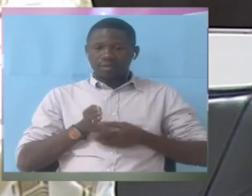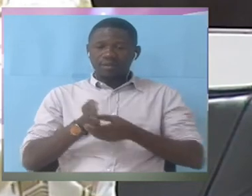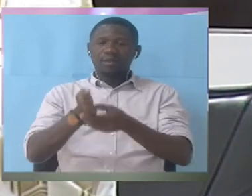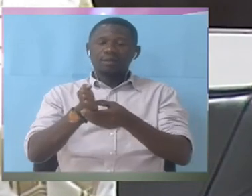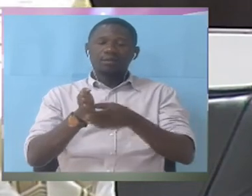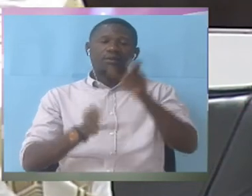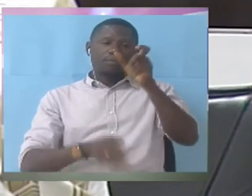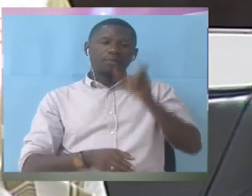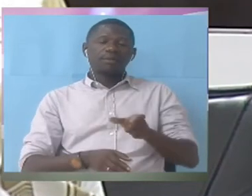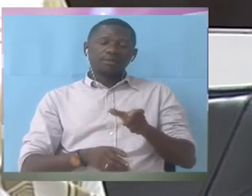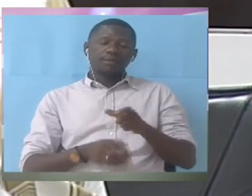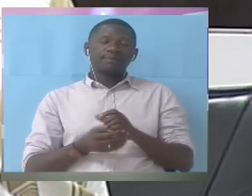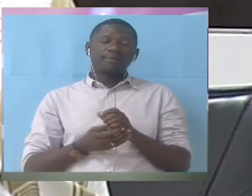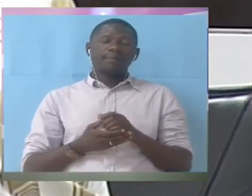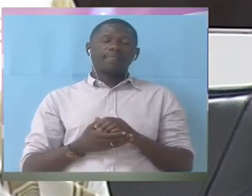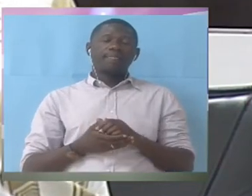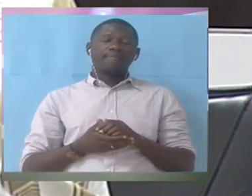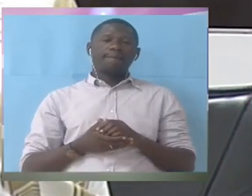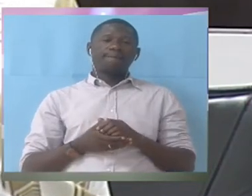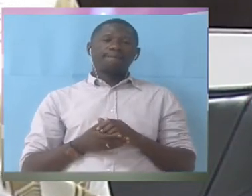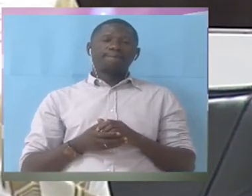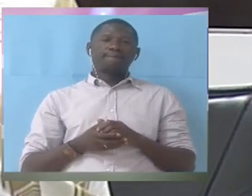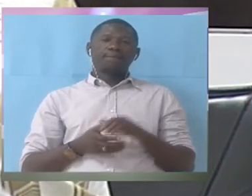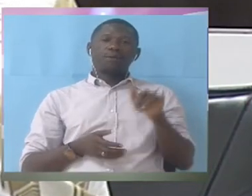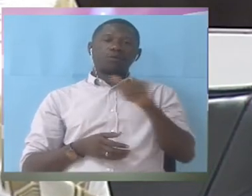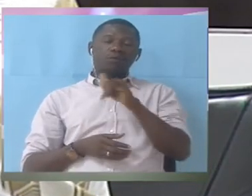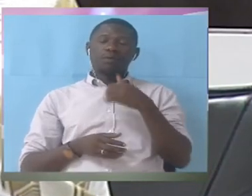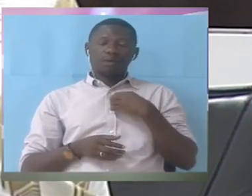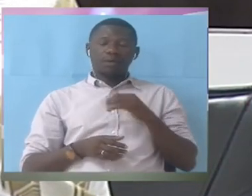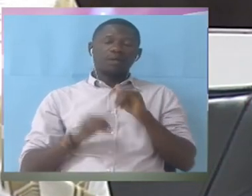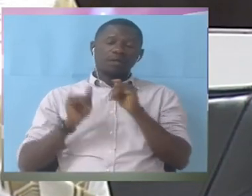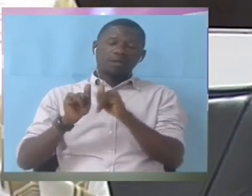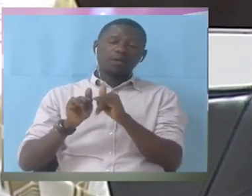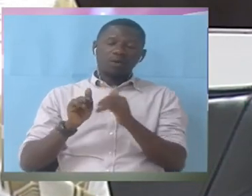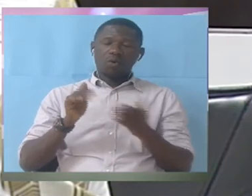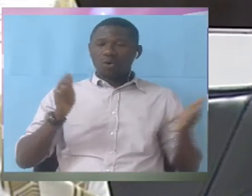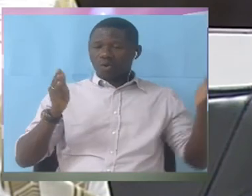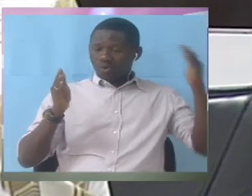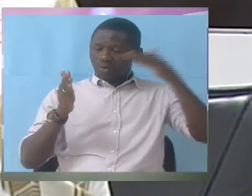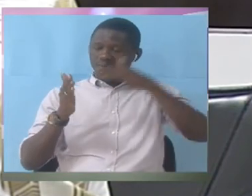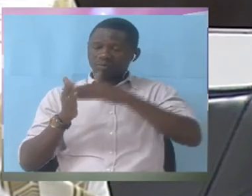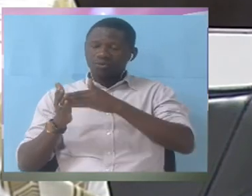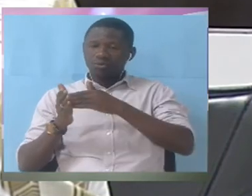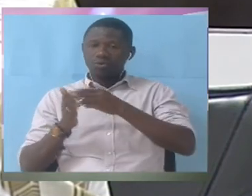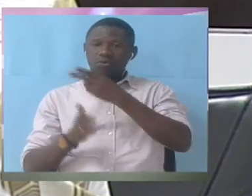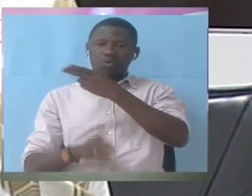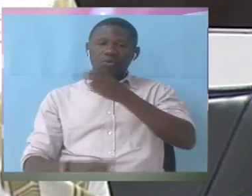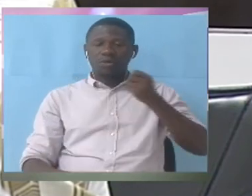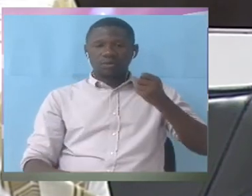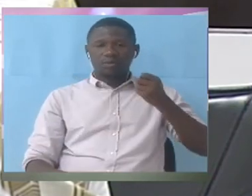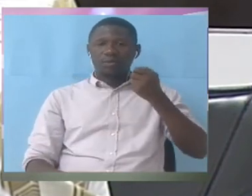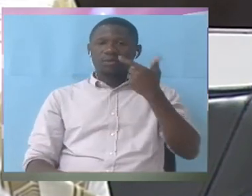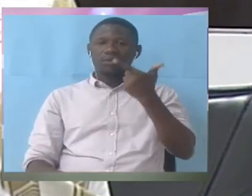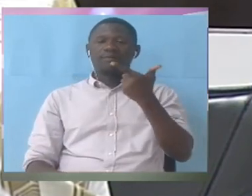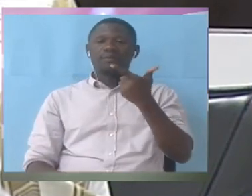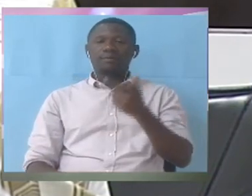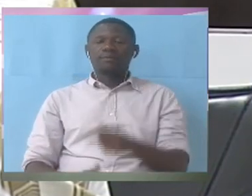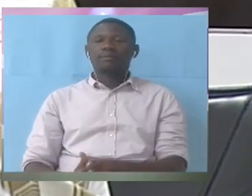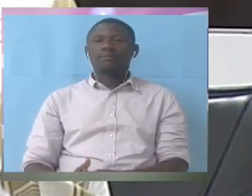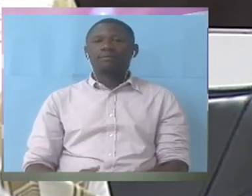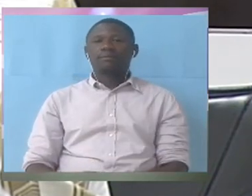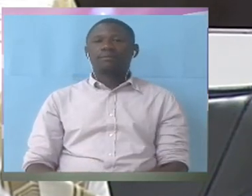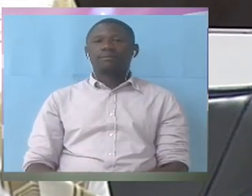chief medical director ma jité l'hôpital bi. Which I held up to 2007. Ci la nekka nak ba atum